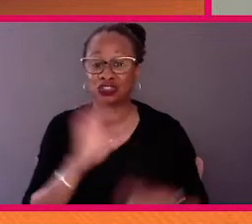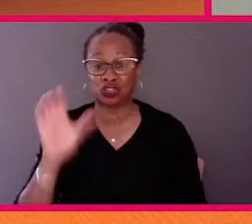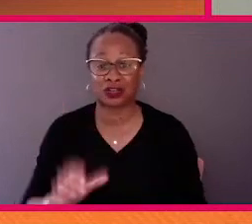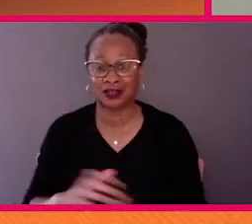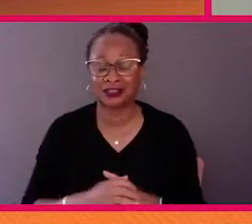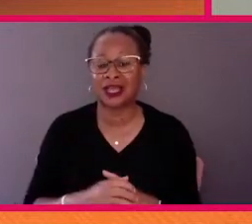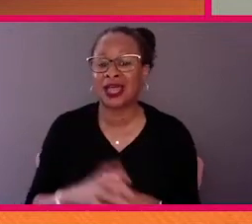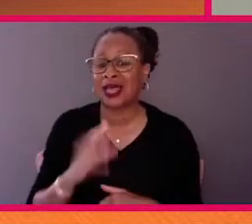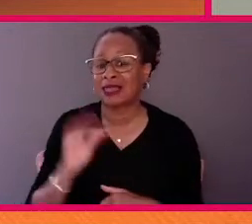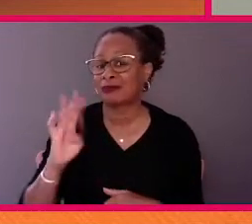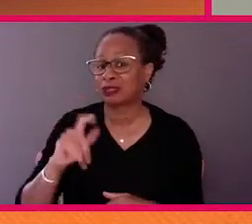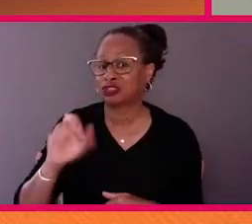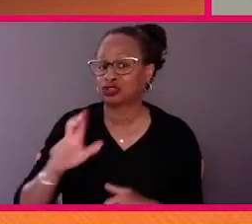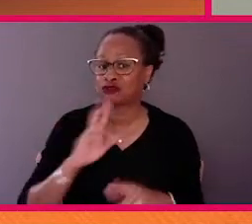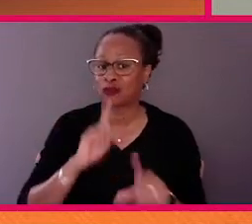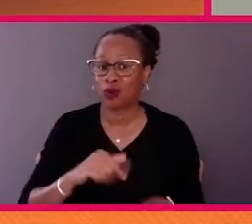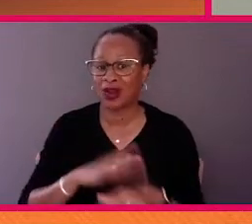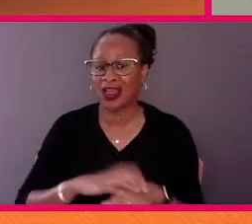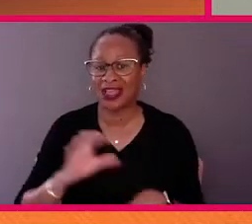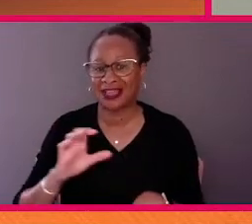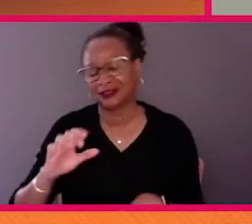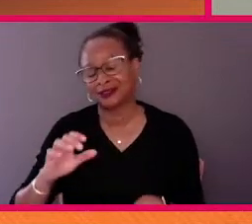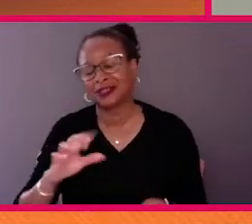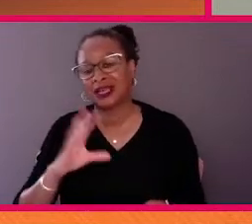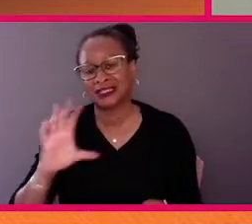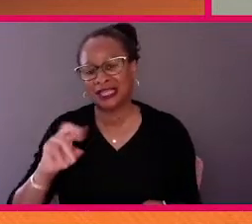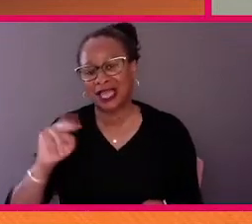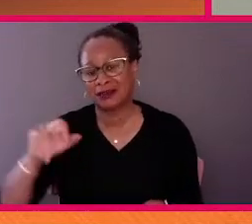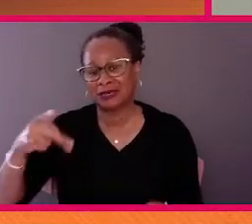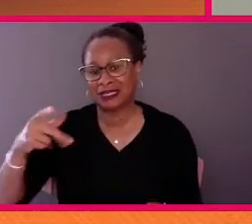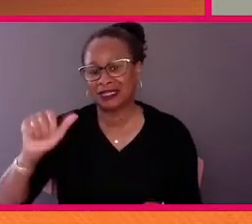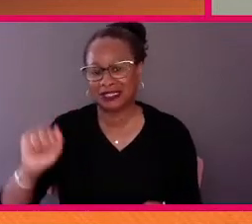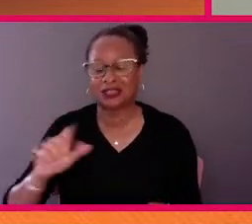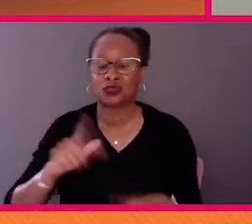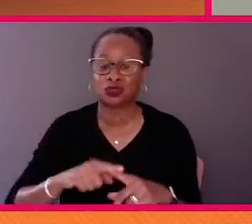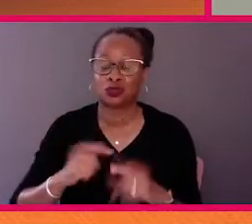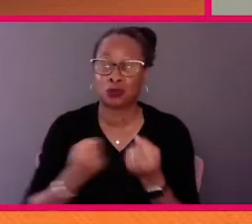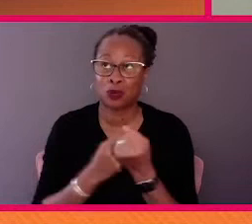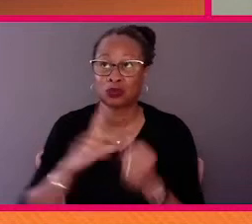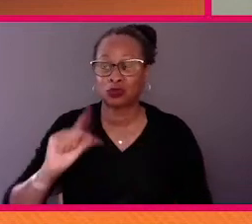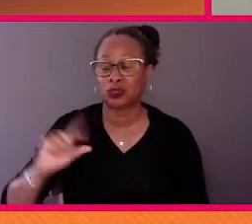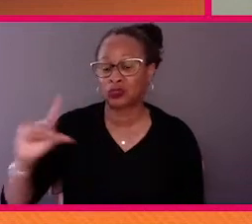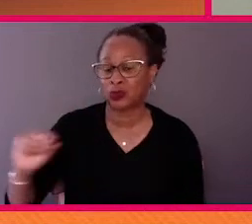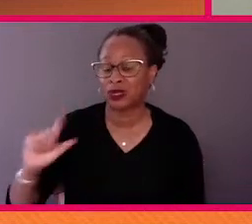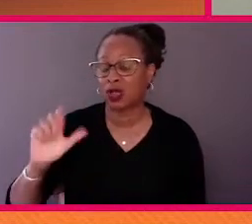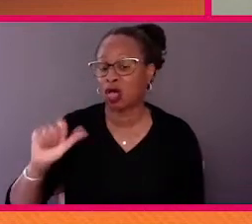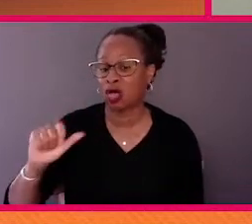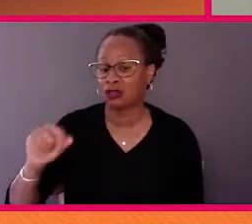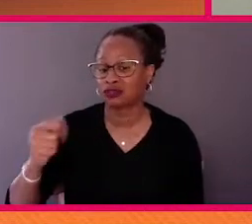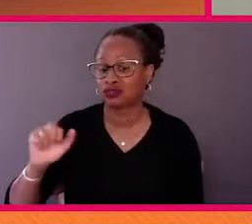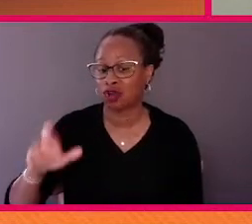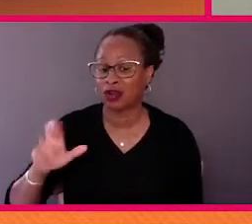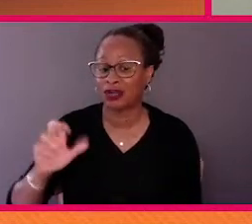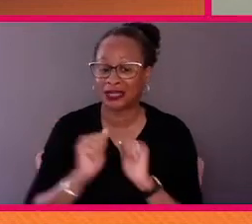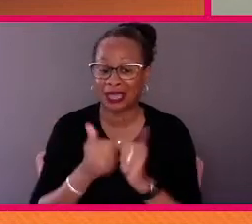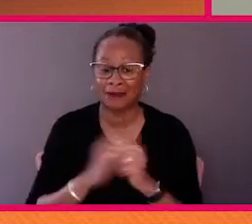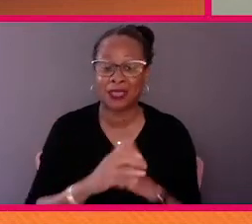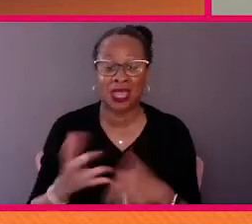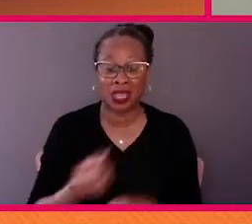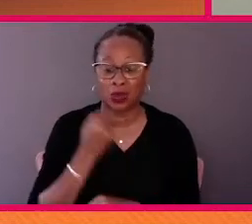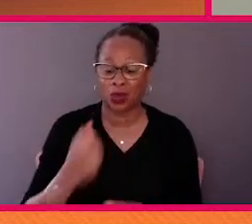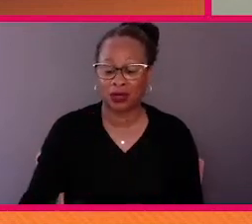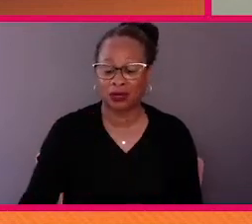TNT to promote the 2020 NBA All-Star Game. The series won Best Marketing Initiative at the